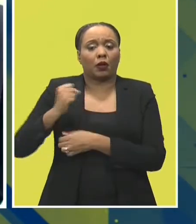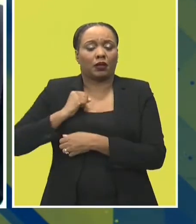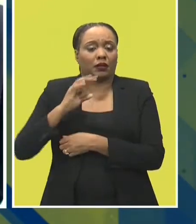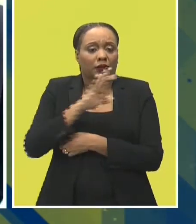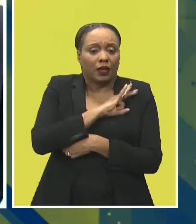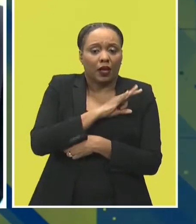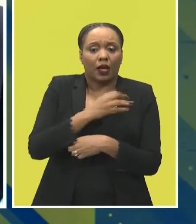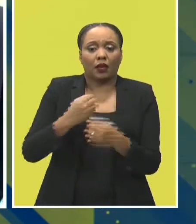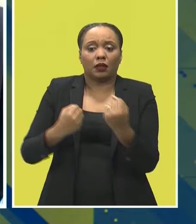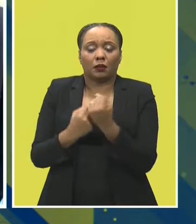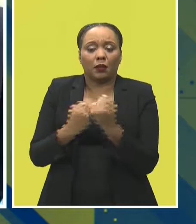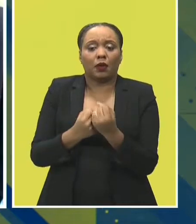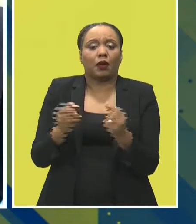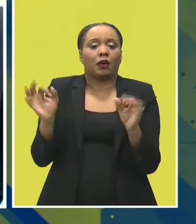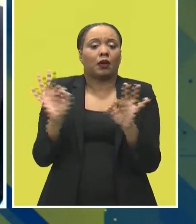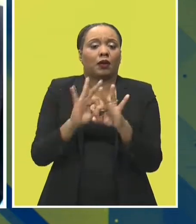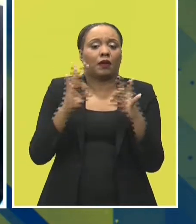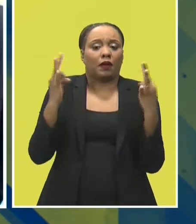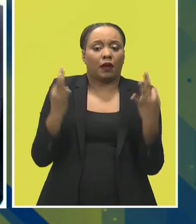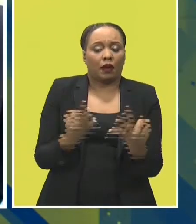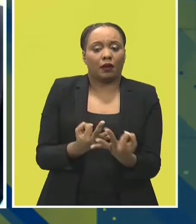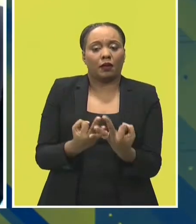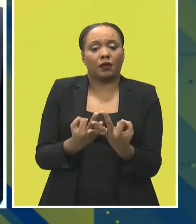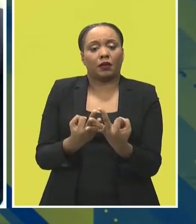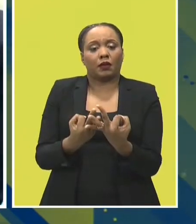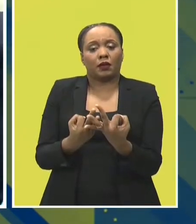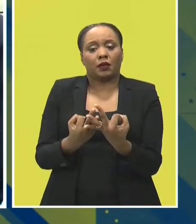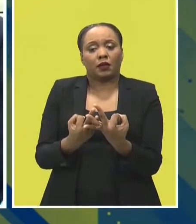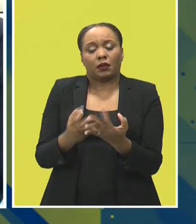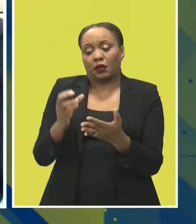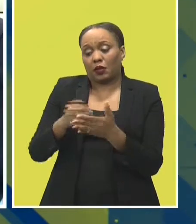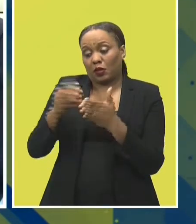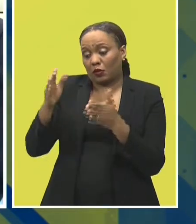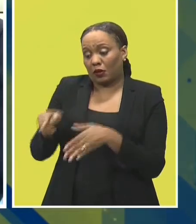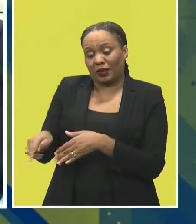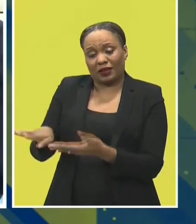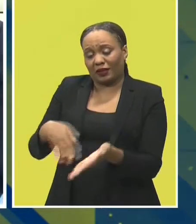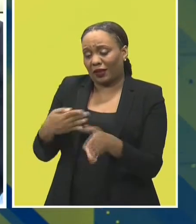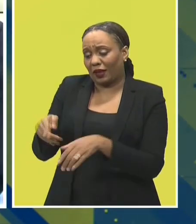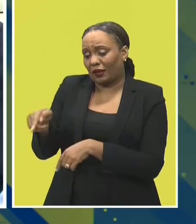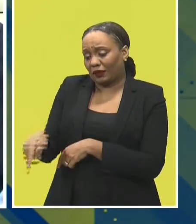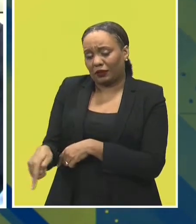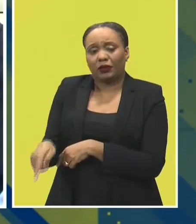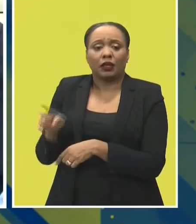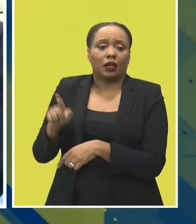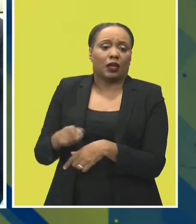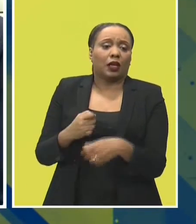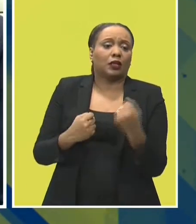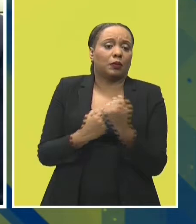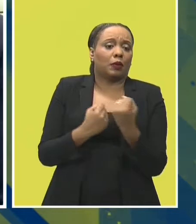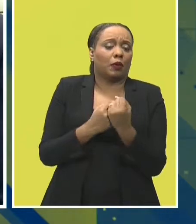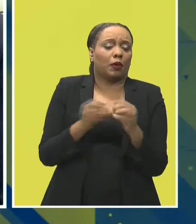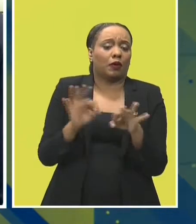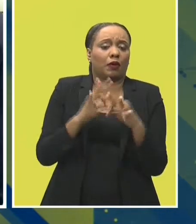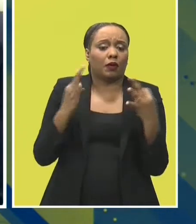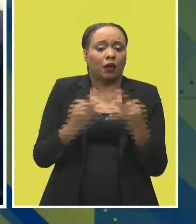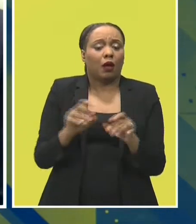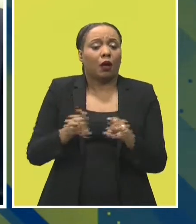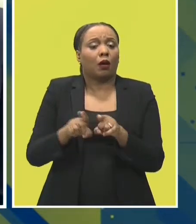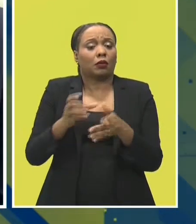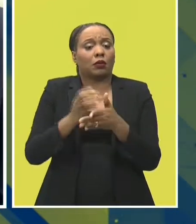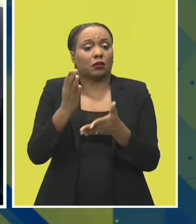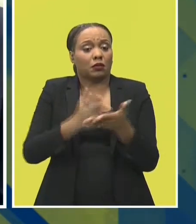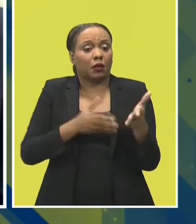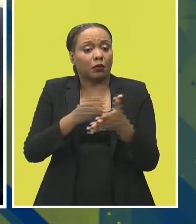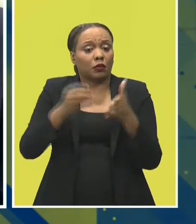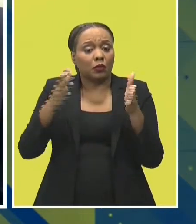but also the family of the deceased, and to support a number of the students who would have witnessed the incident as